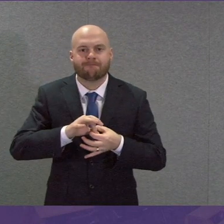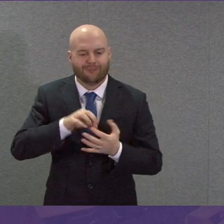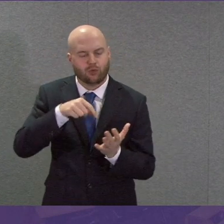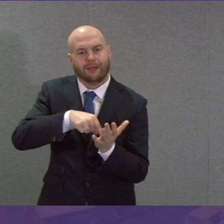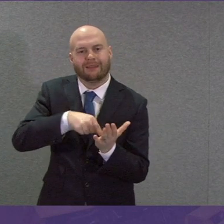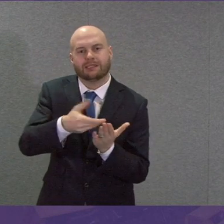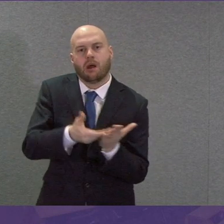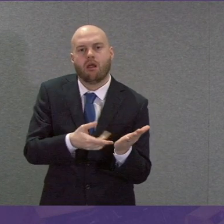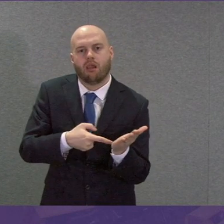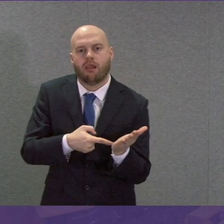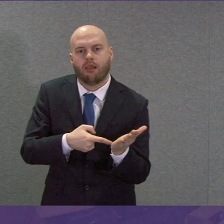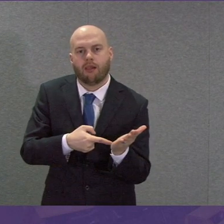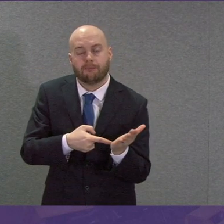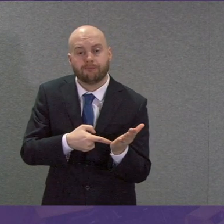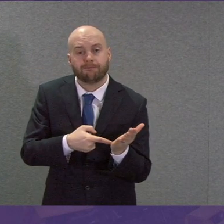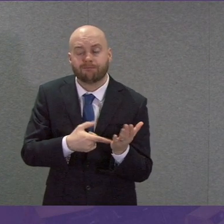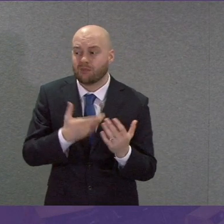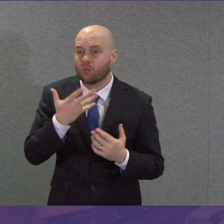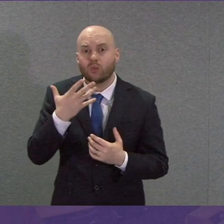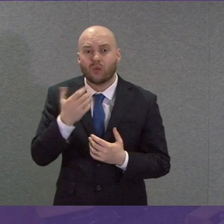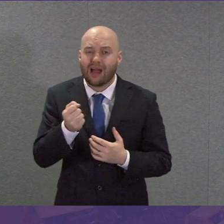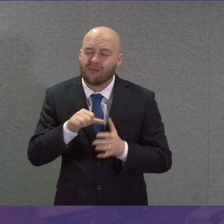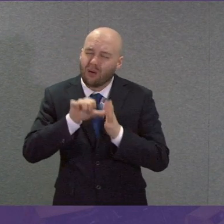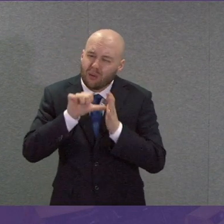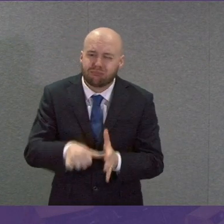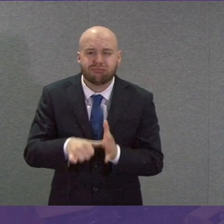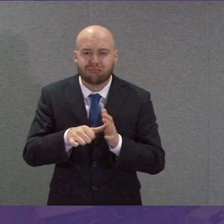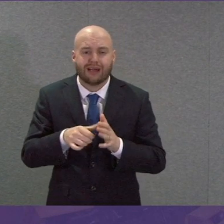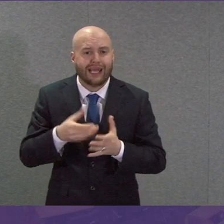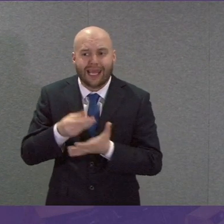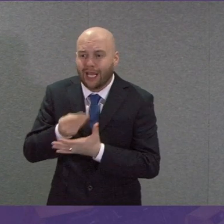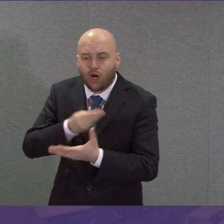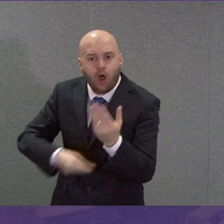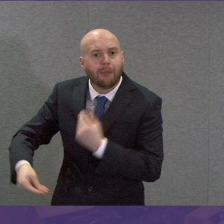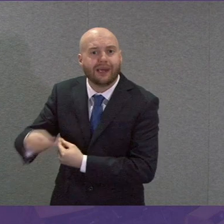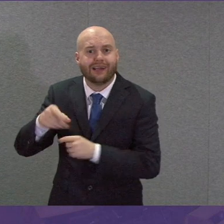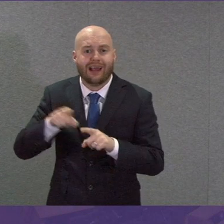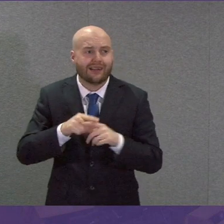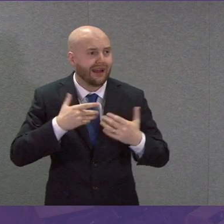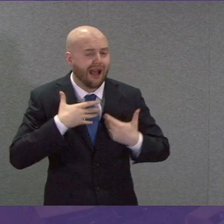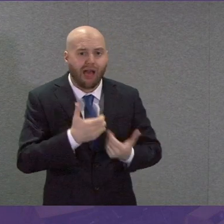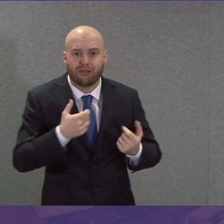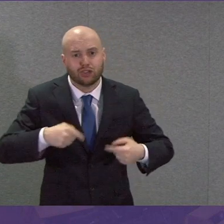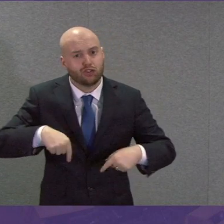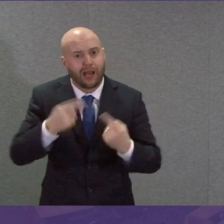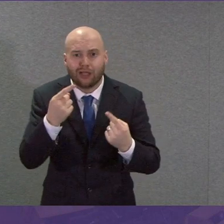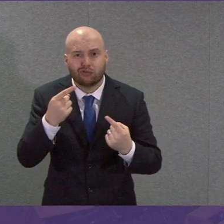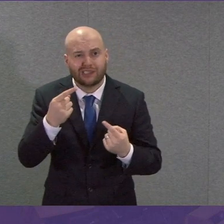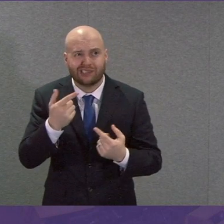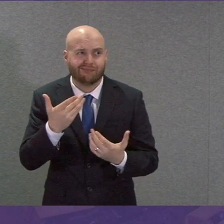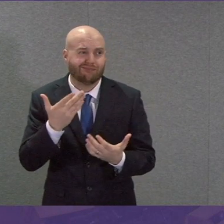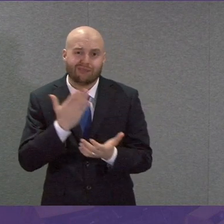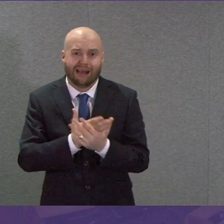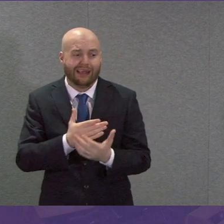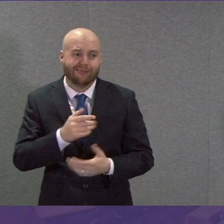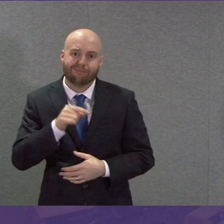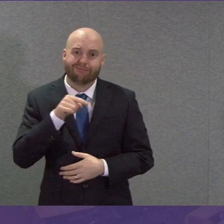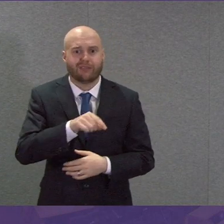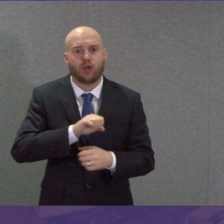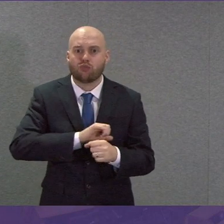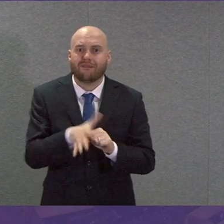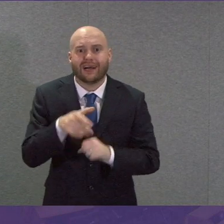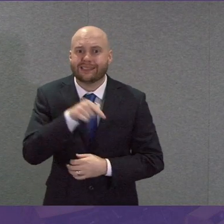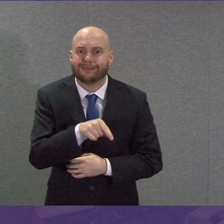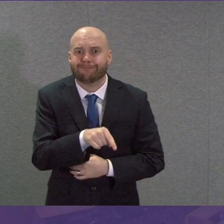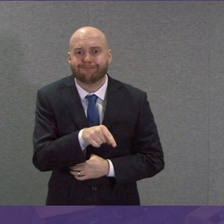public health and economic challenges posed by the coronavirus pandemic. We're grateful to everyone who has been part of that process,